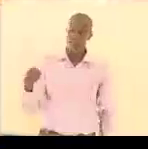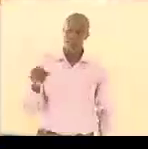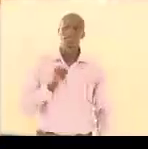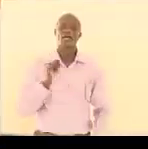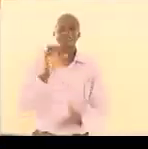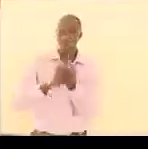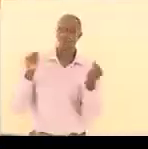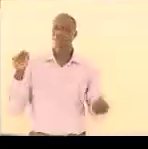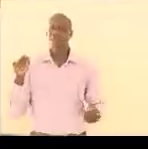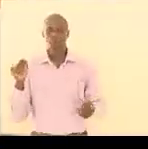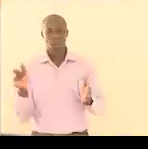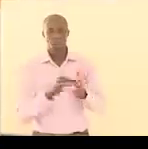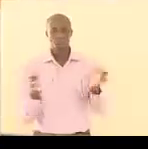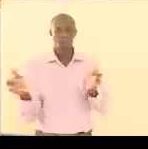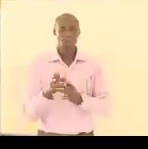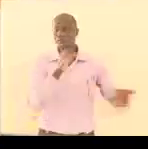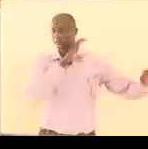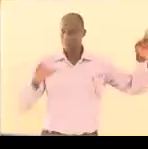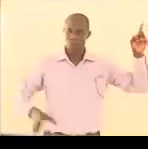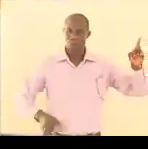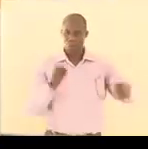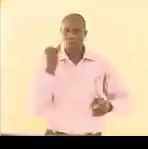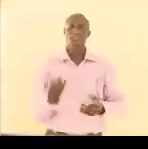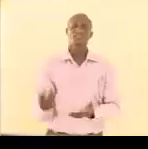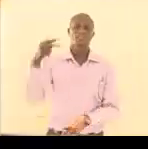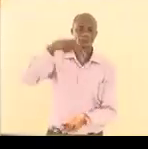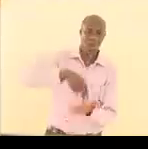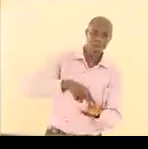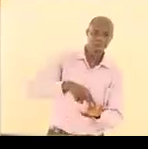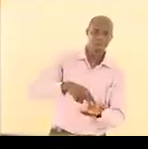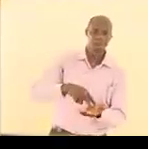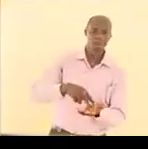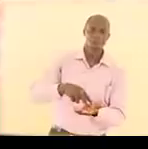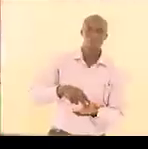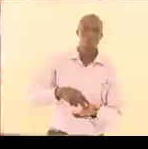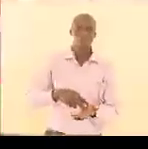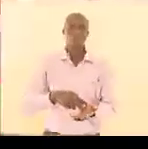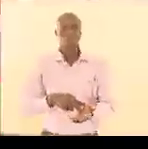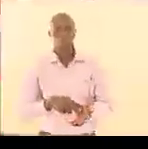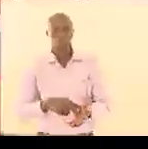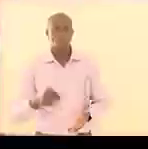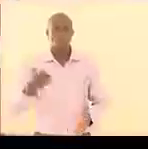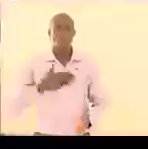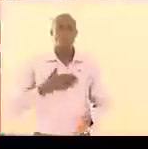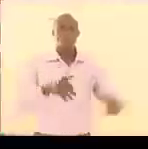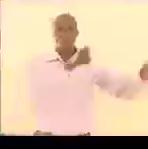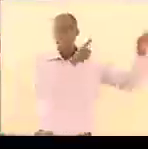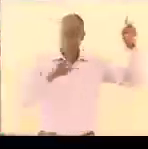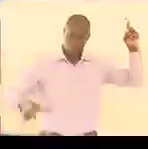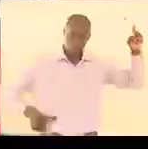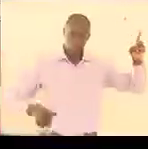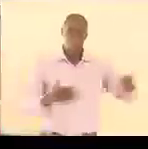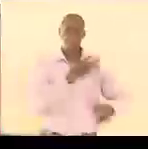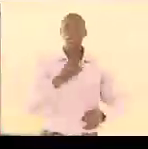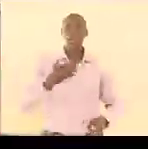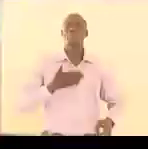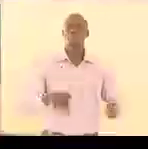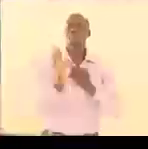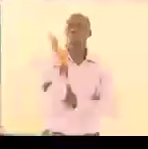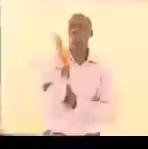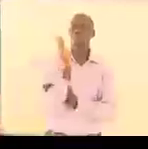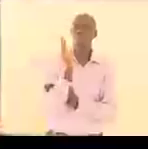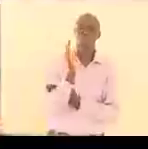believe, yes, I believe. Jesus Christ is risen, my Lord and